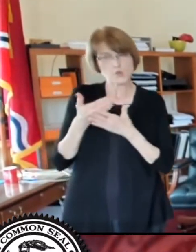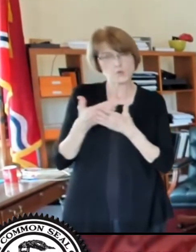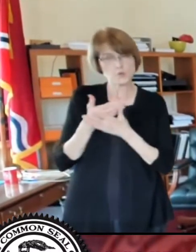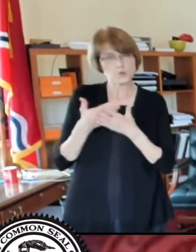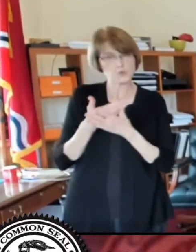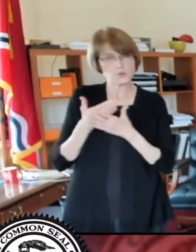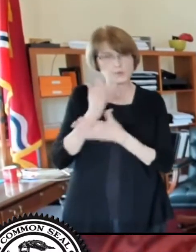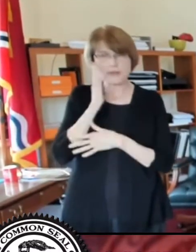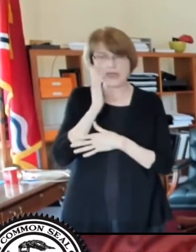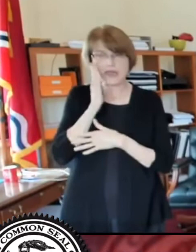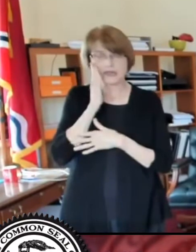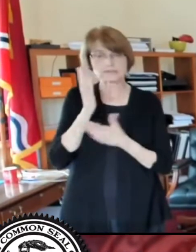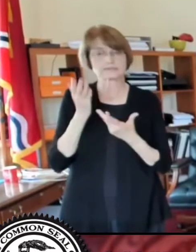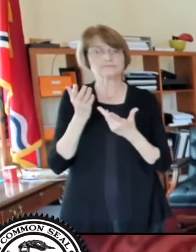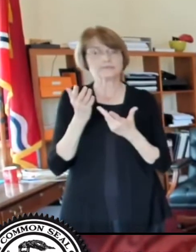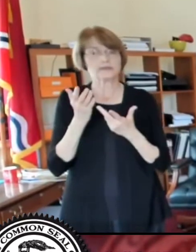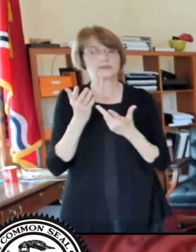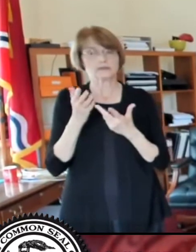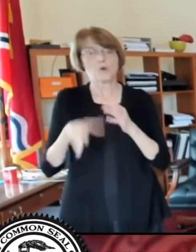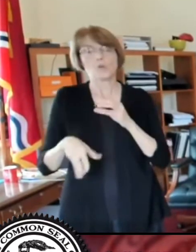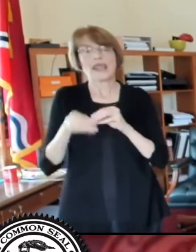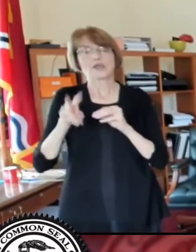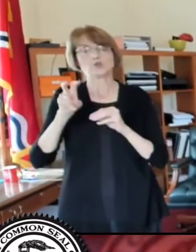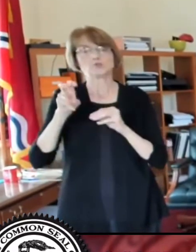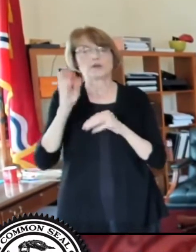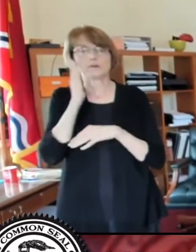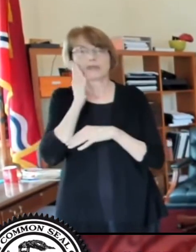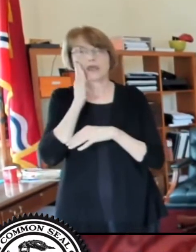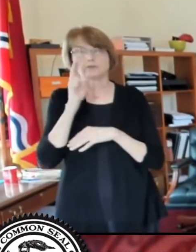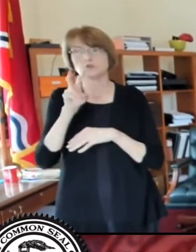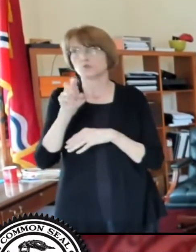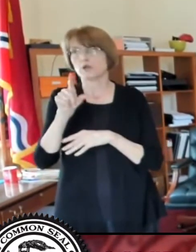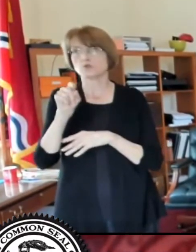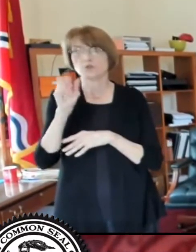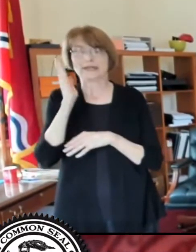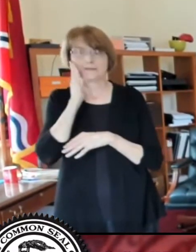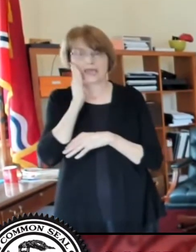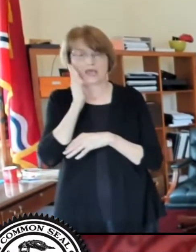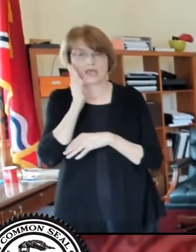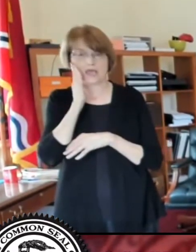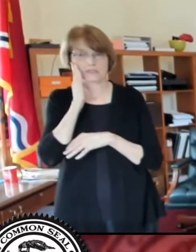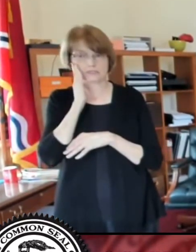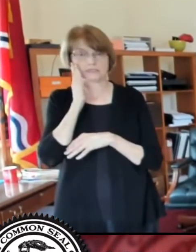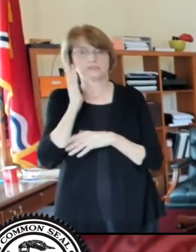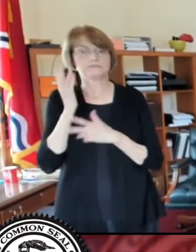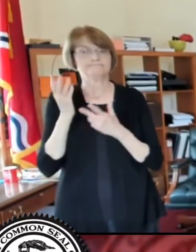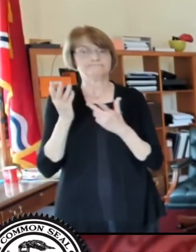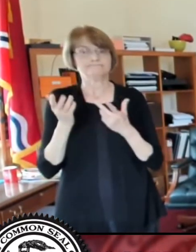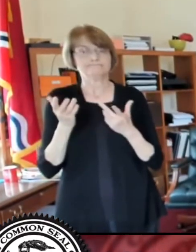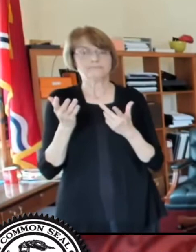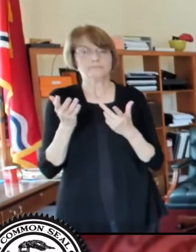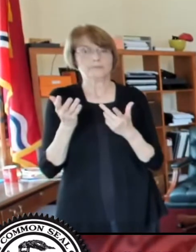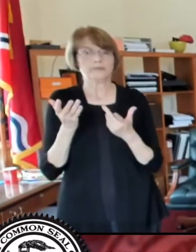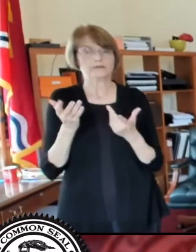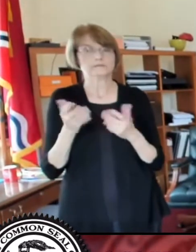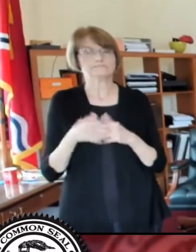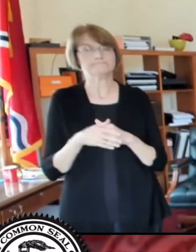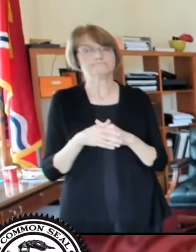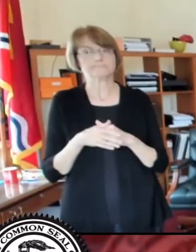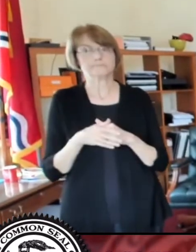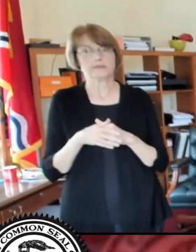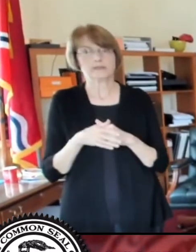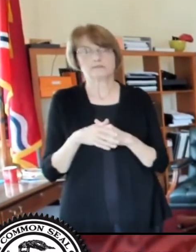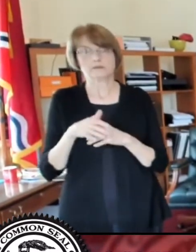earlier, we added about 200 beds, 220 I think was the number. We added those beds